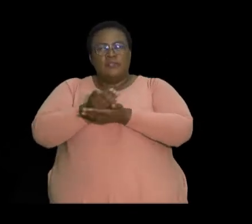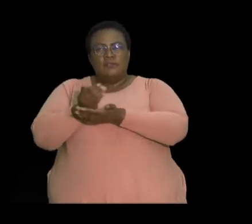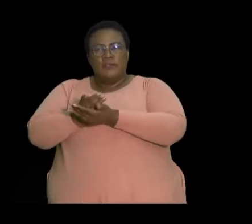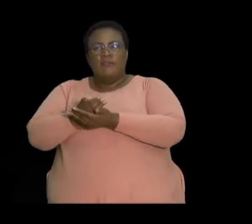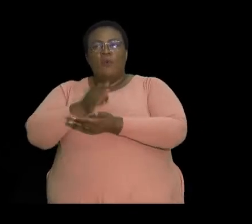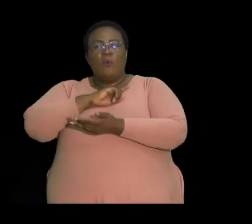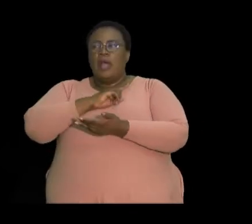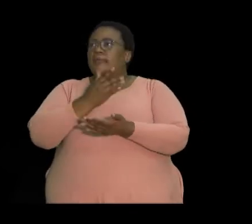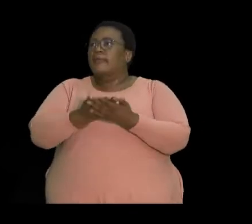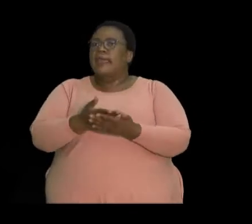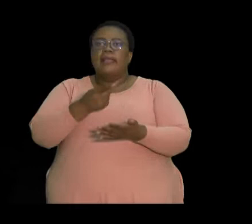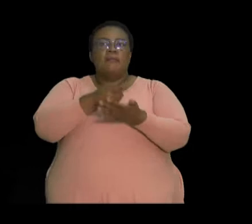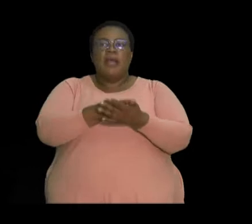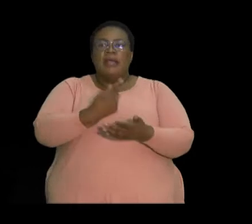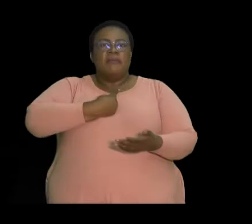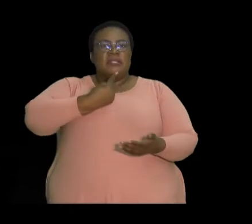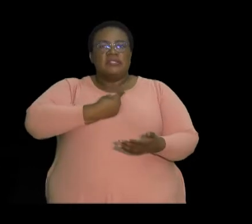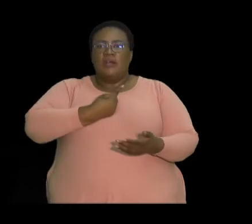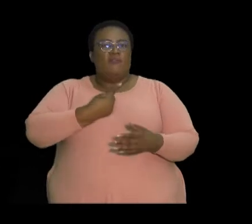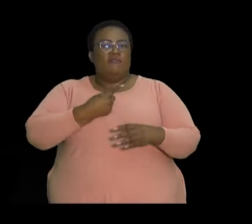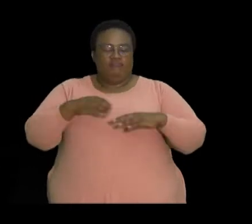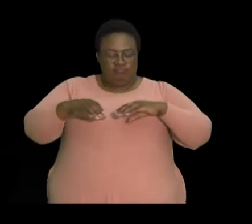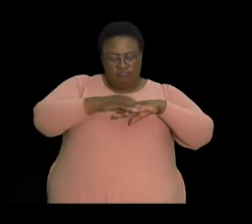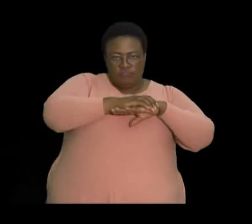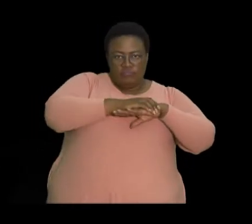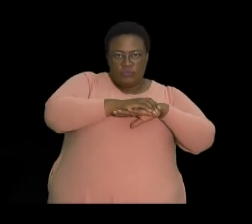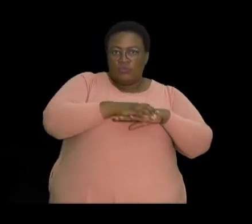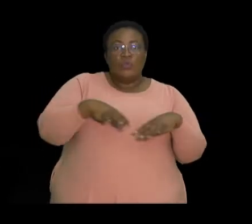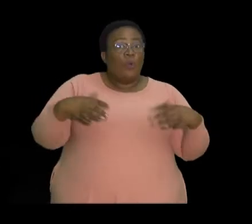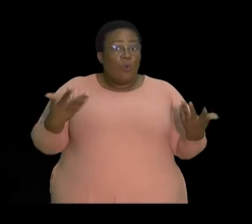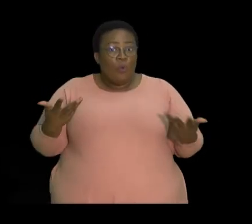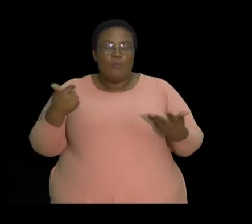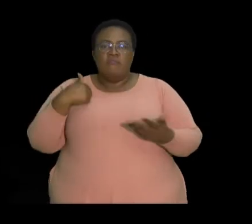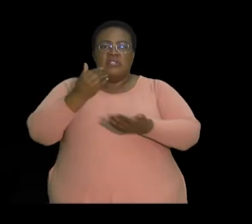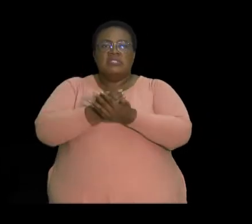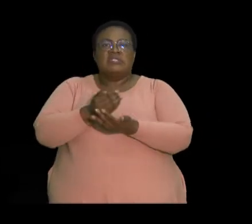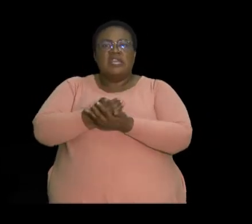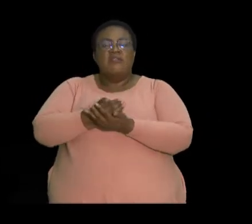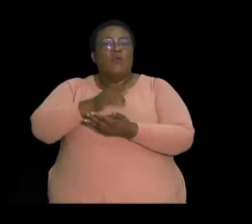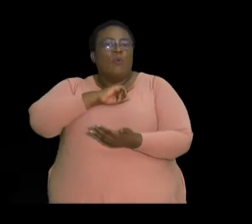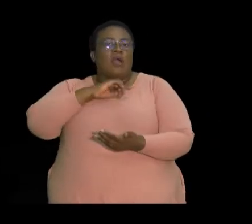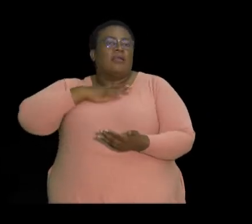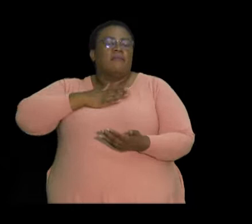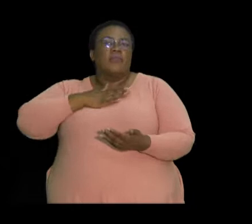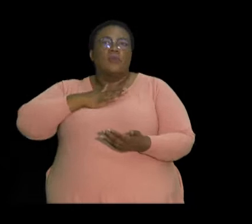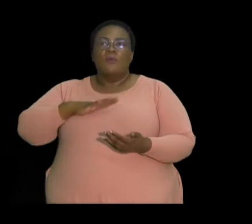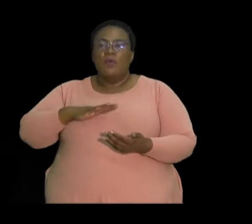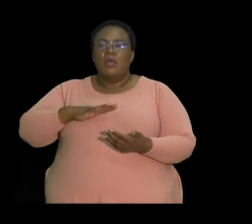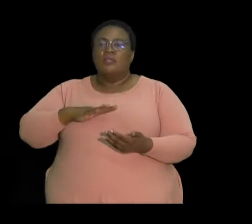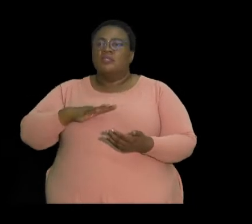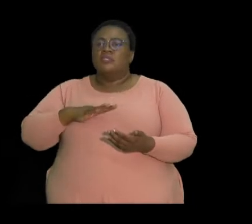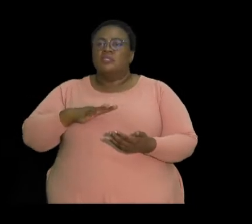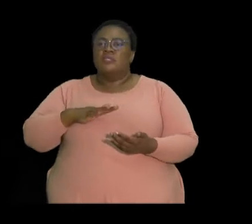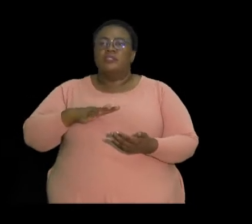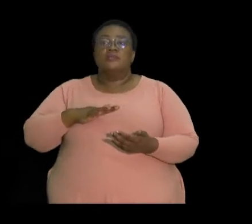can buy maybe myself sneakers at the end of the year, or am I saving because I'm trying to live off